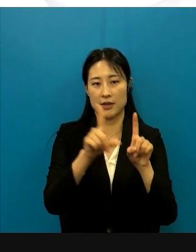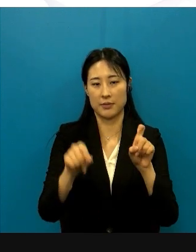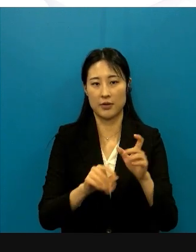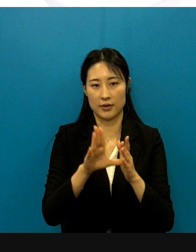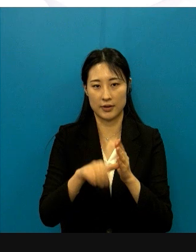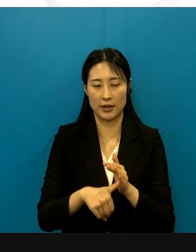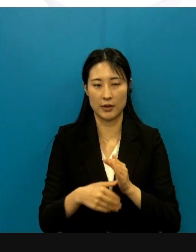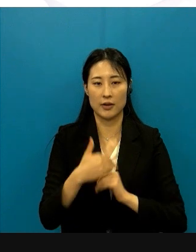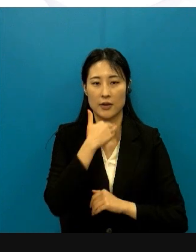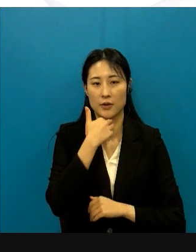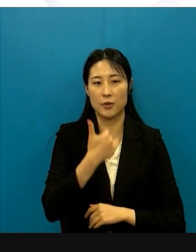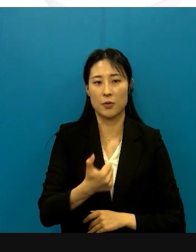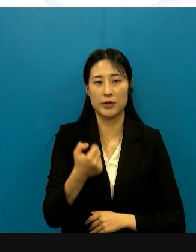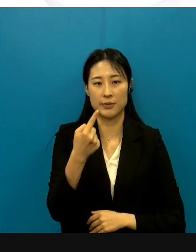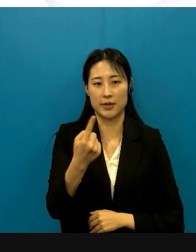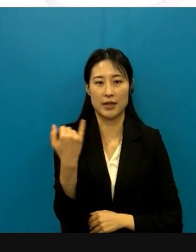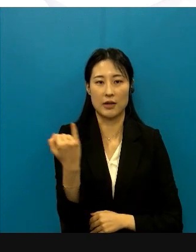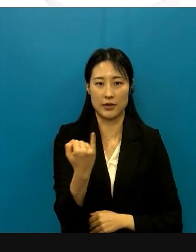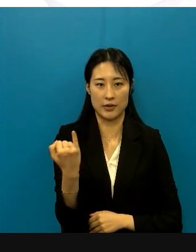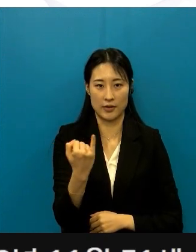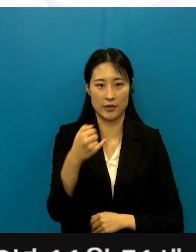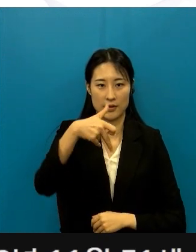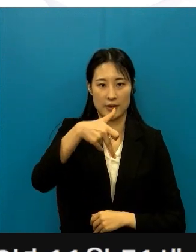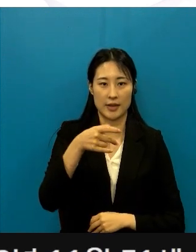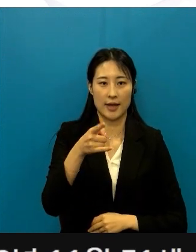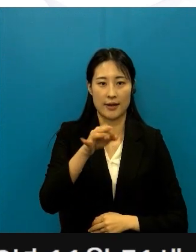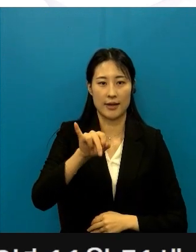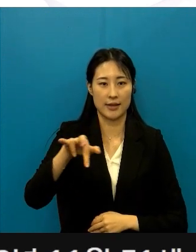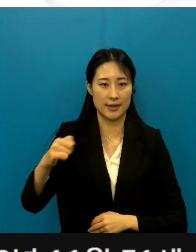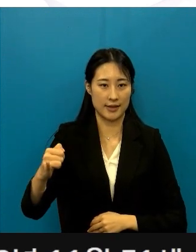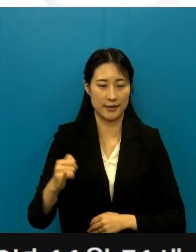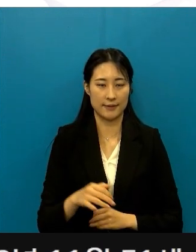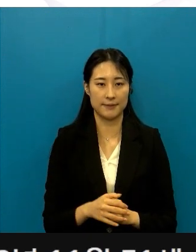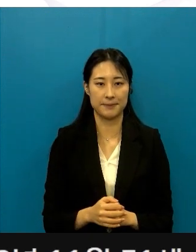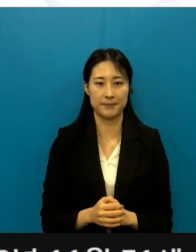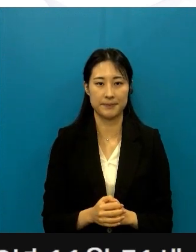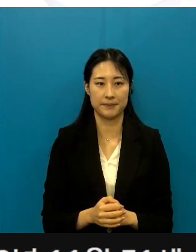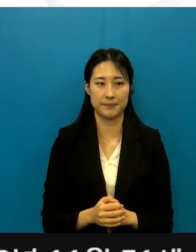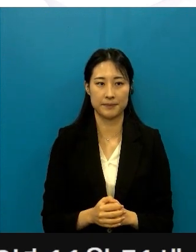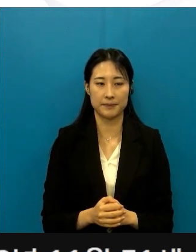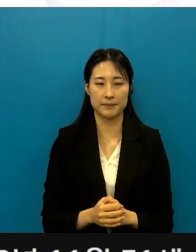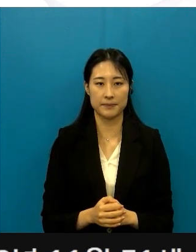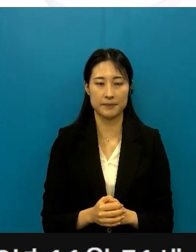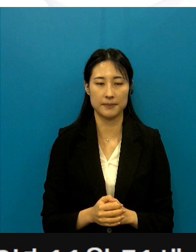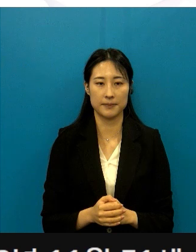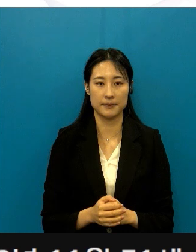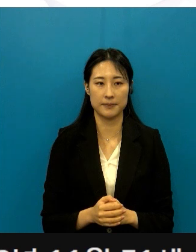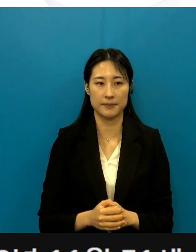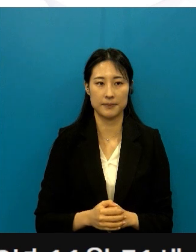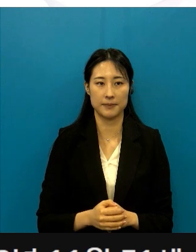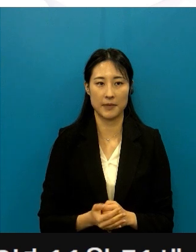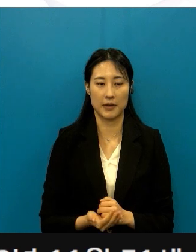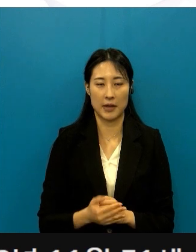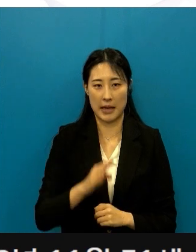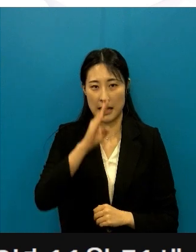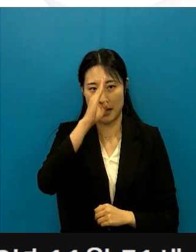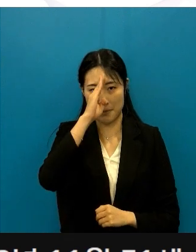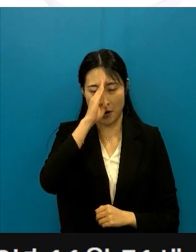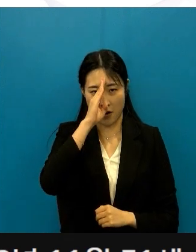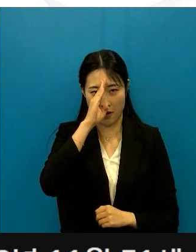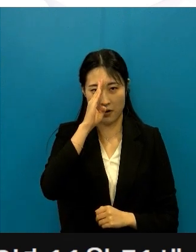51-year-old woman affected by multiple system atrophy, ASA, died by